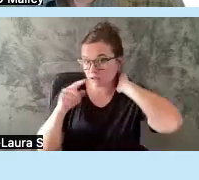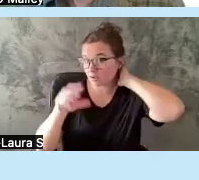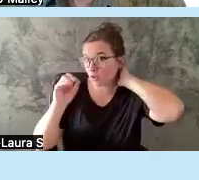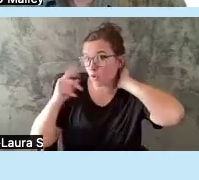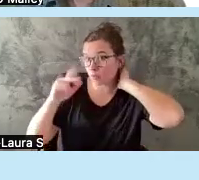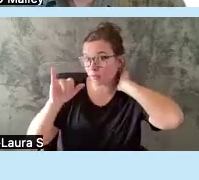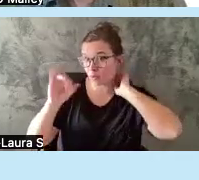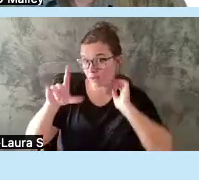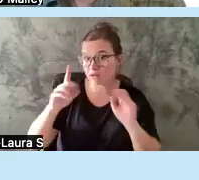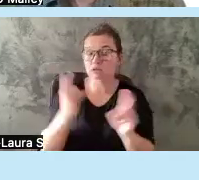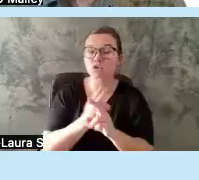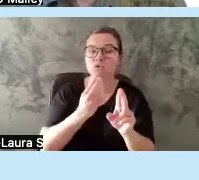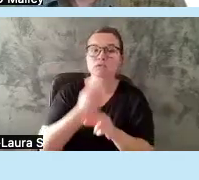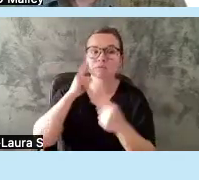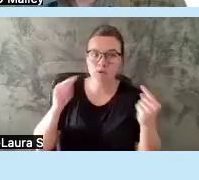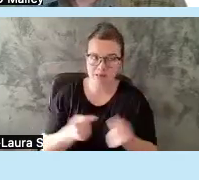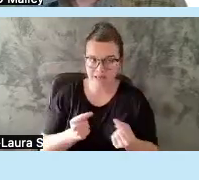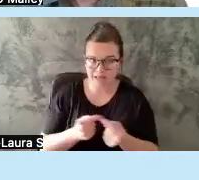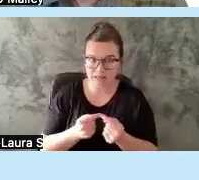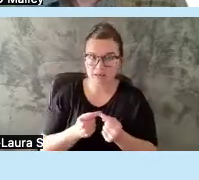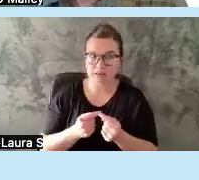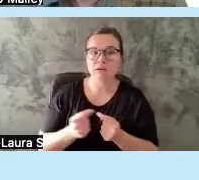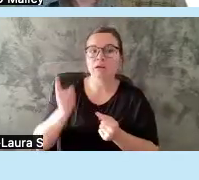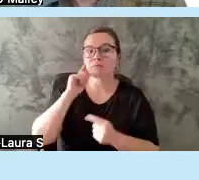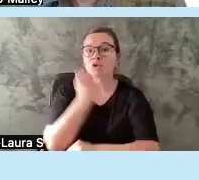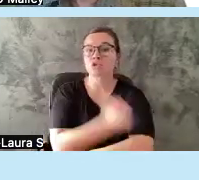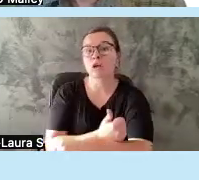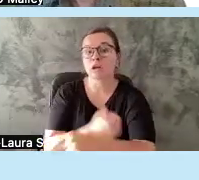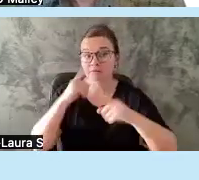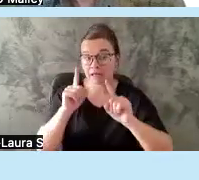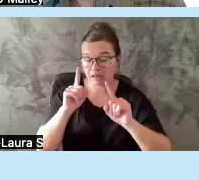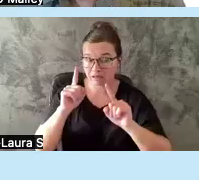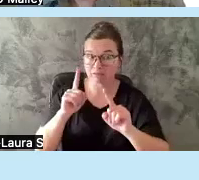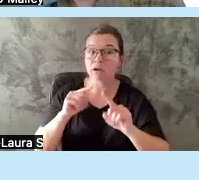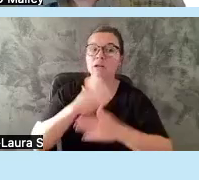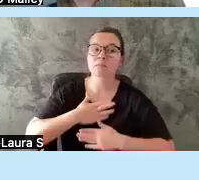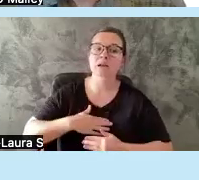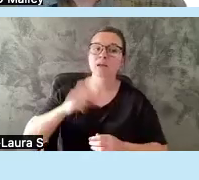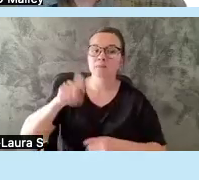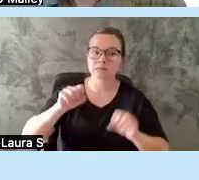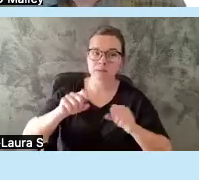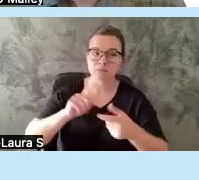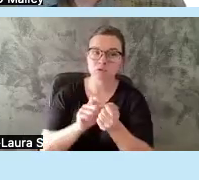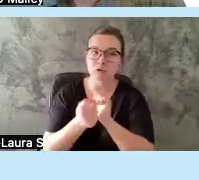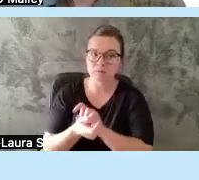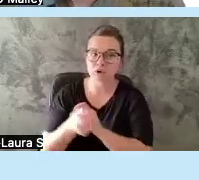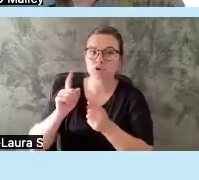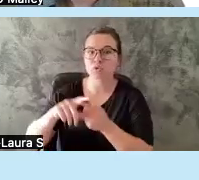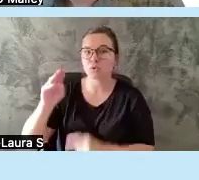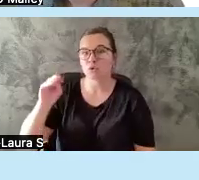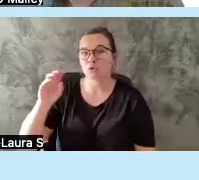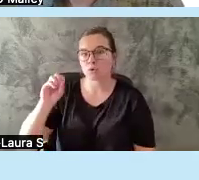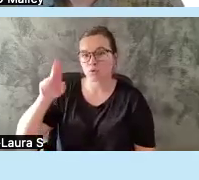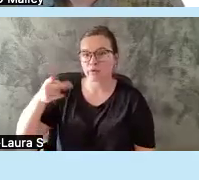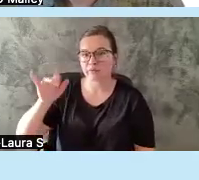that's frequently prescribed for pain. For the drug to be effective, the body must be able to convert codeine to morphine. And